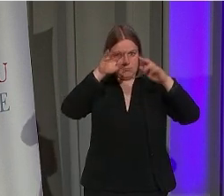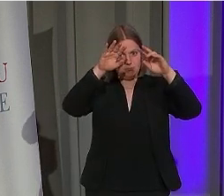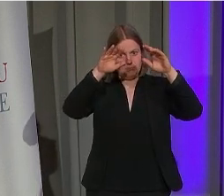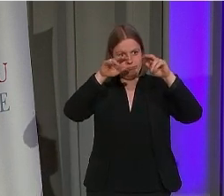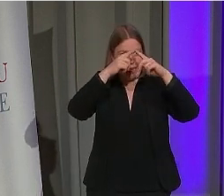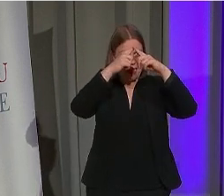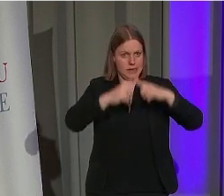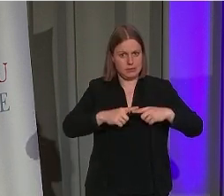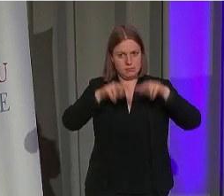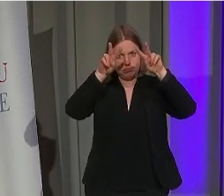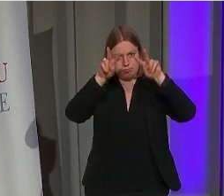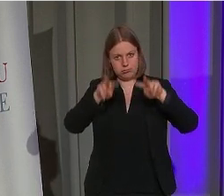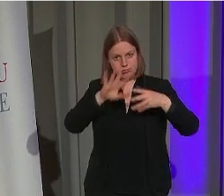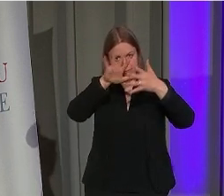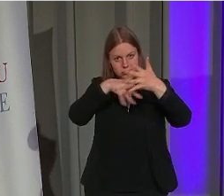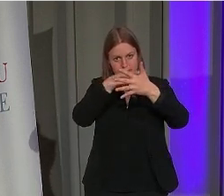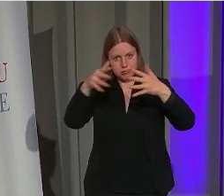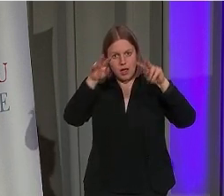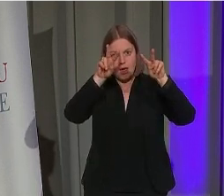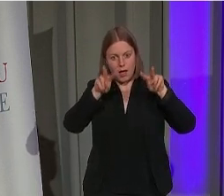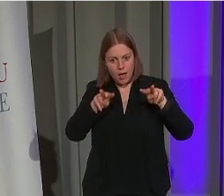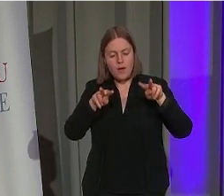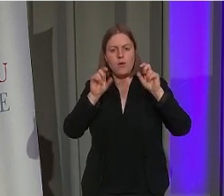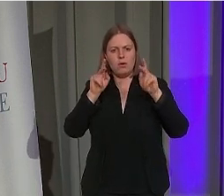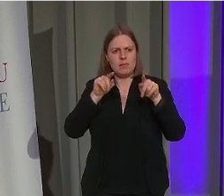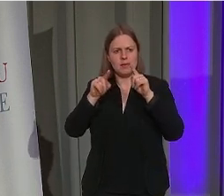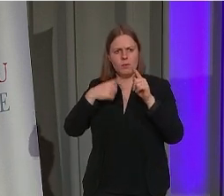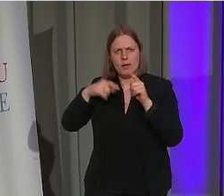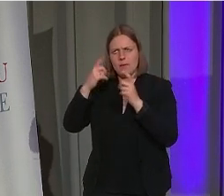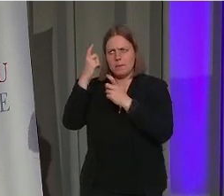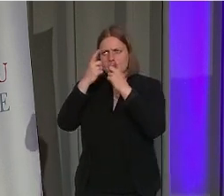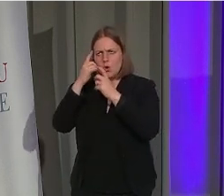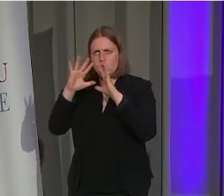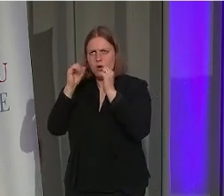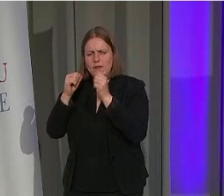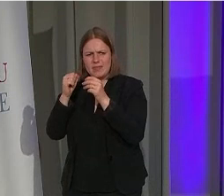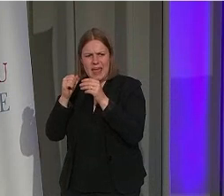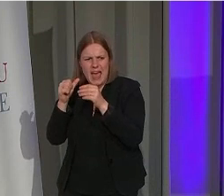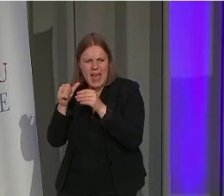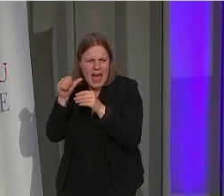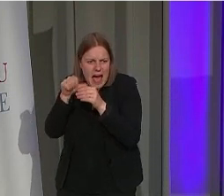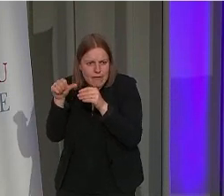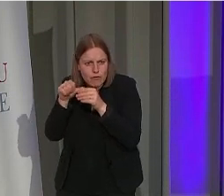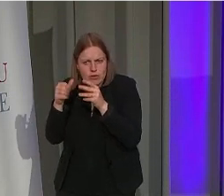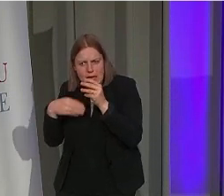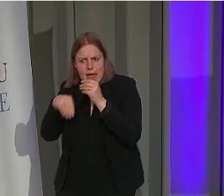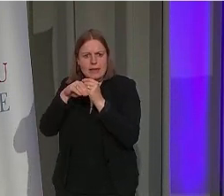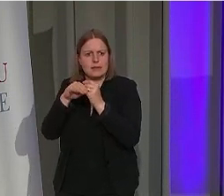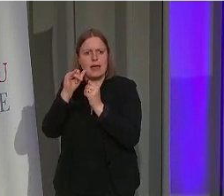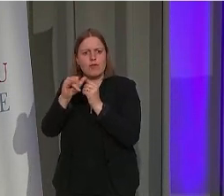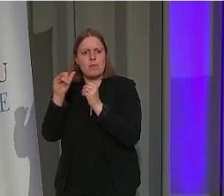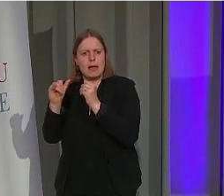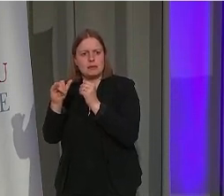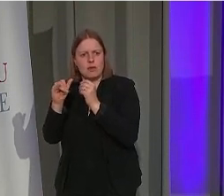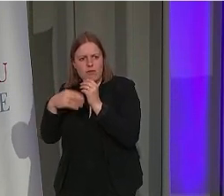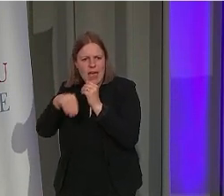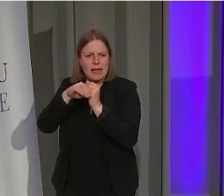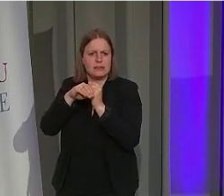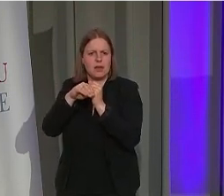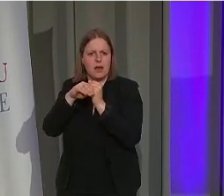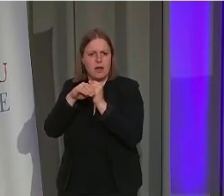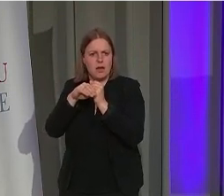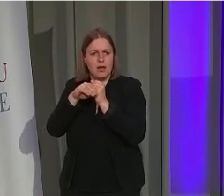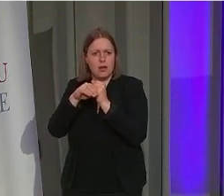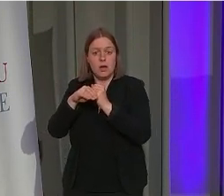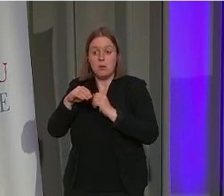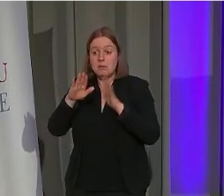missing. On the basis of that overview, of that list, we look for extra elements that can add to the story. Those can